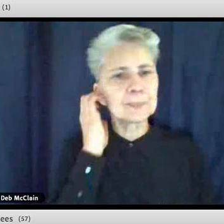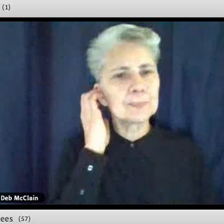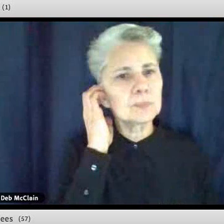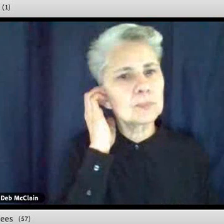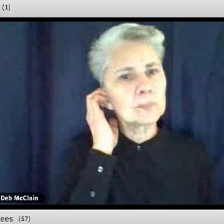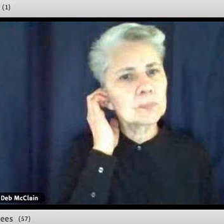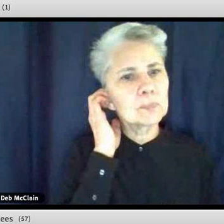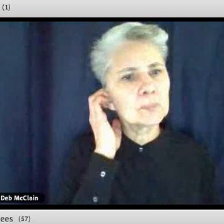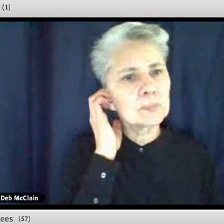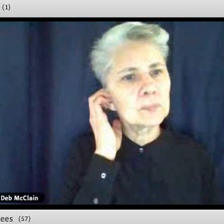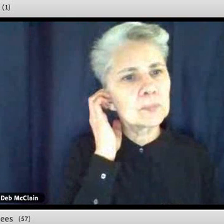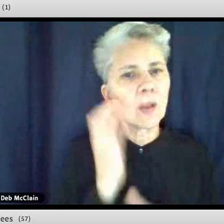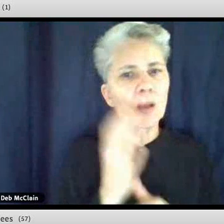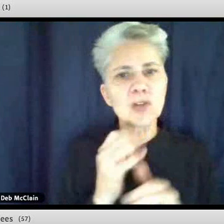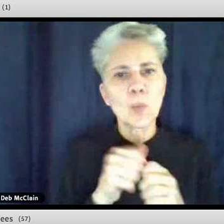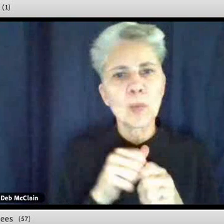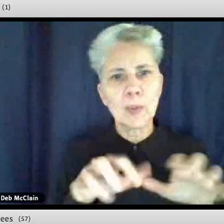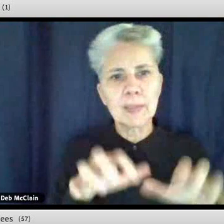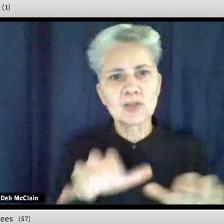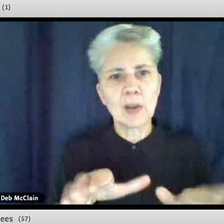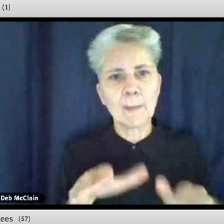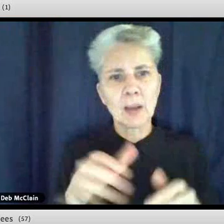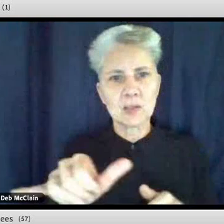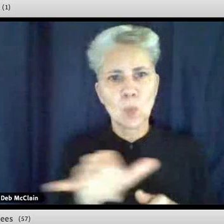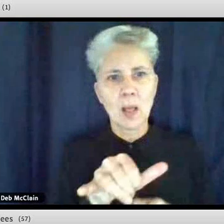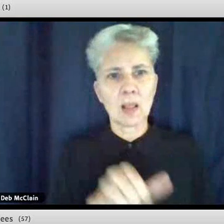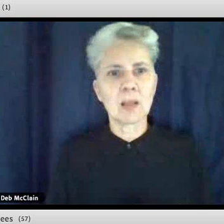Florida, and let me share this with you in the chat.